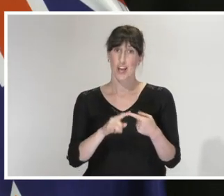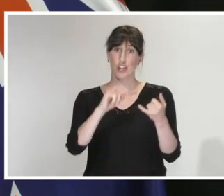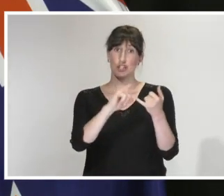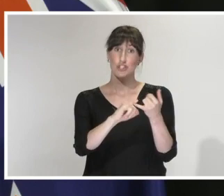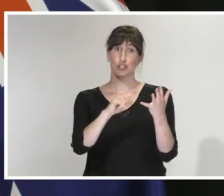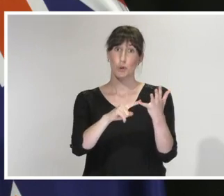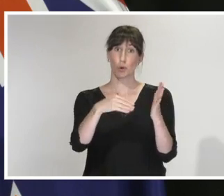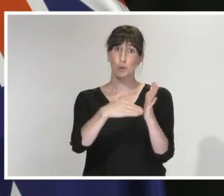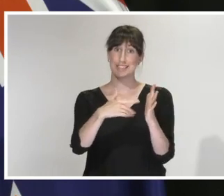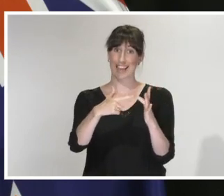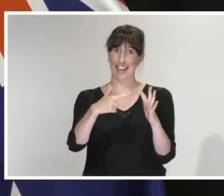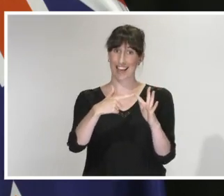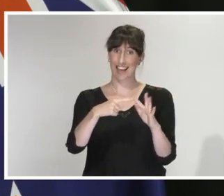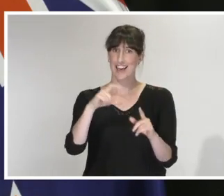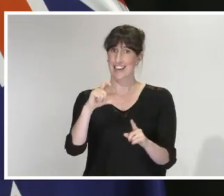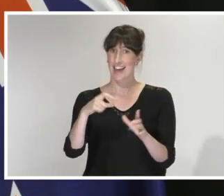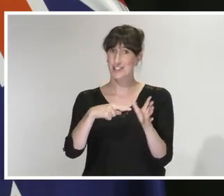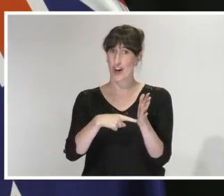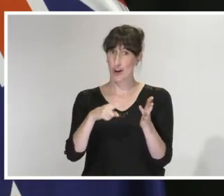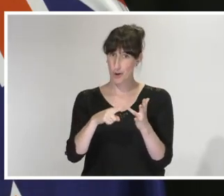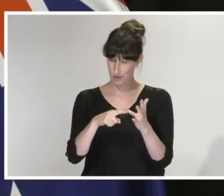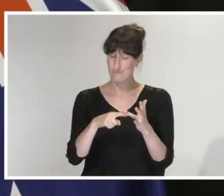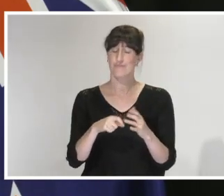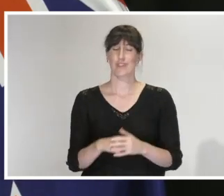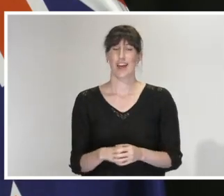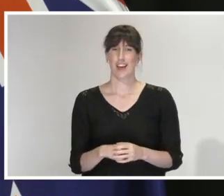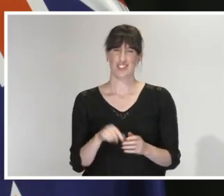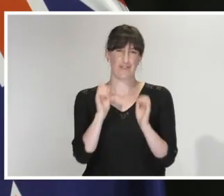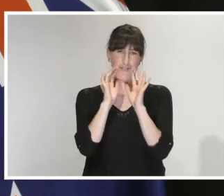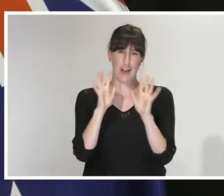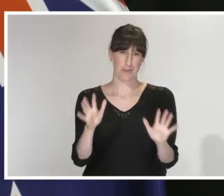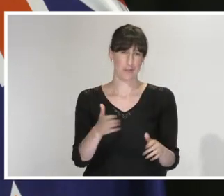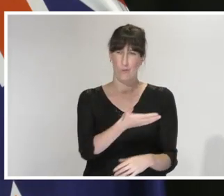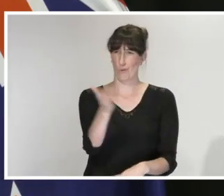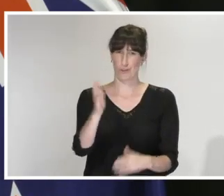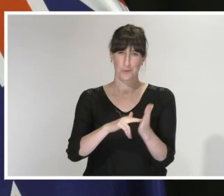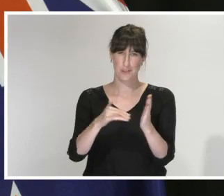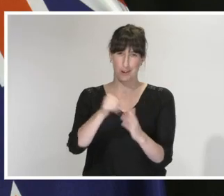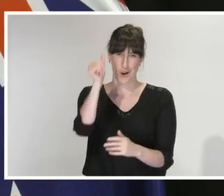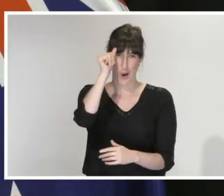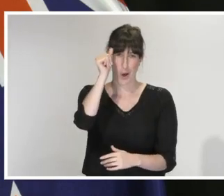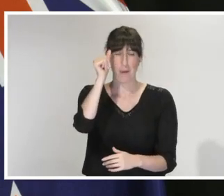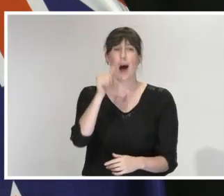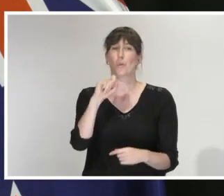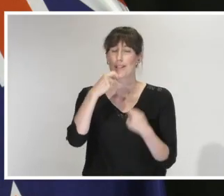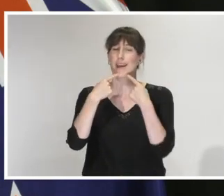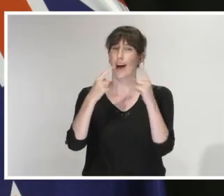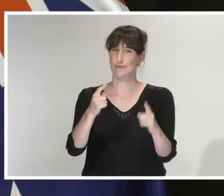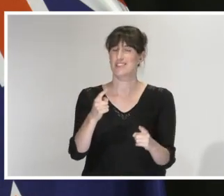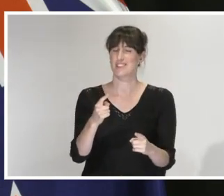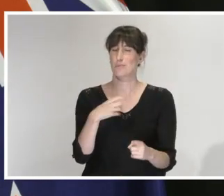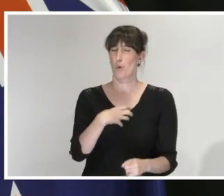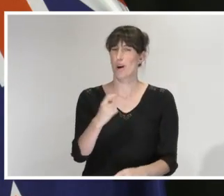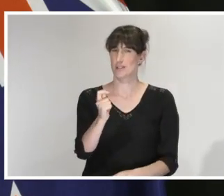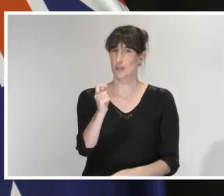TV a bit more frequently again in the future. A well-known household name for New Zealanders, but there'll be some other announcements on that shortly.